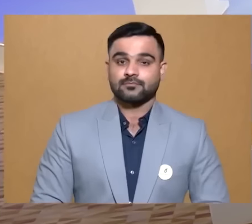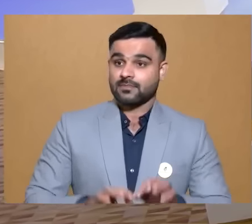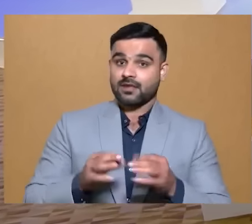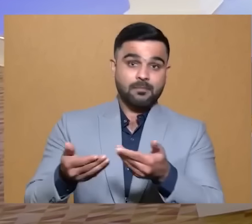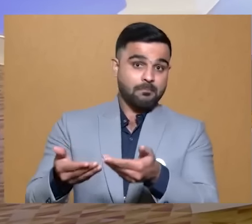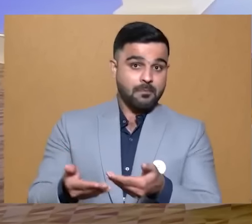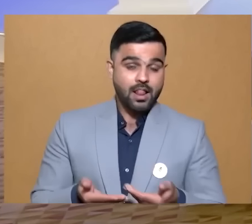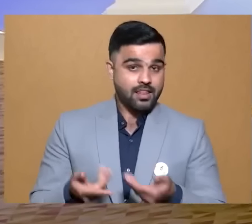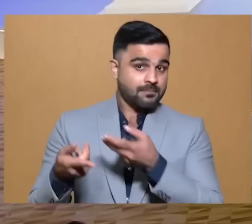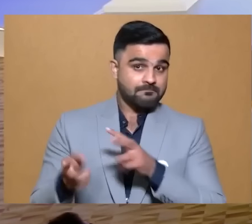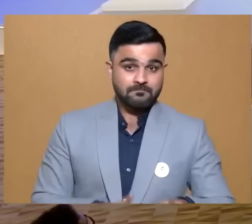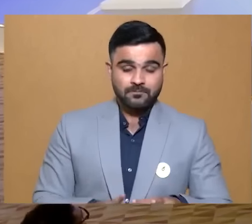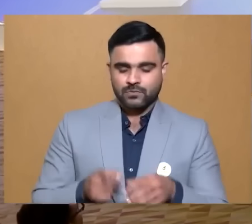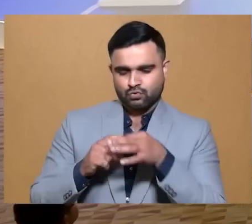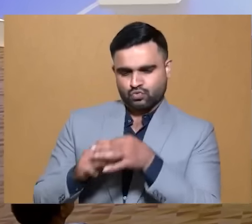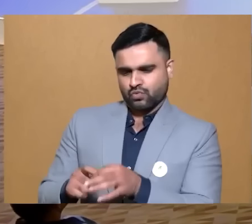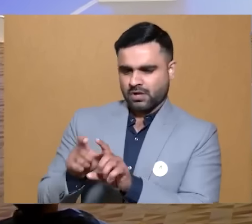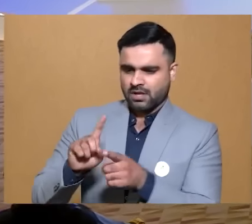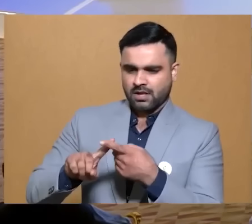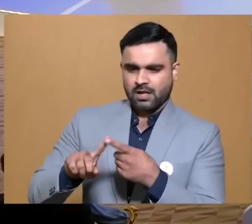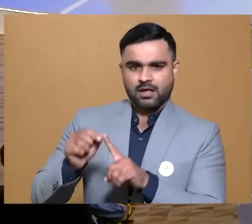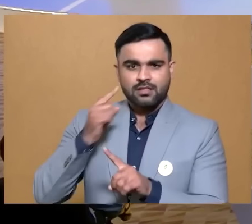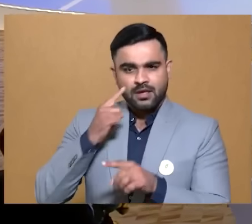Welcome back. I had a question for Deepthi.